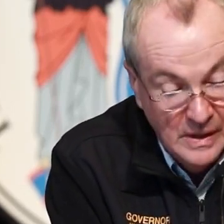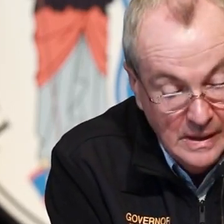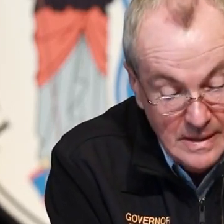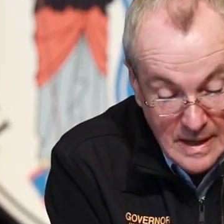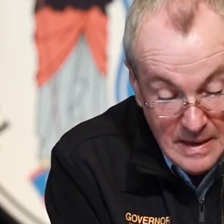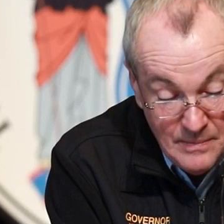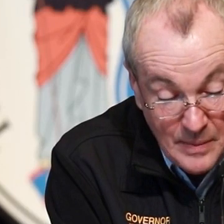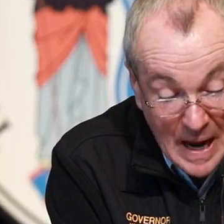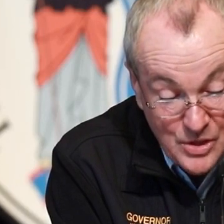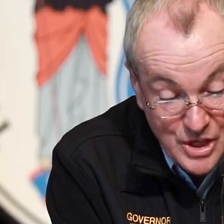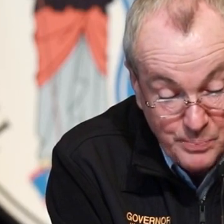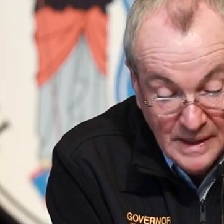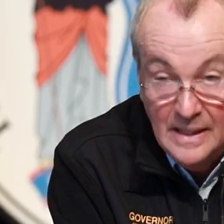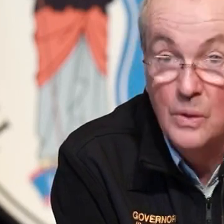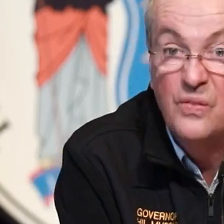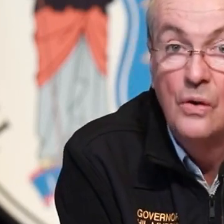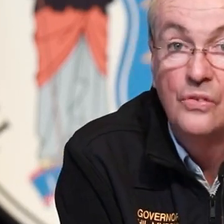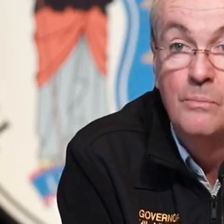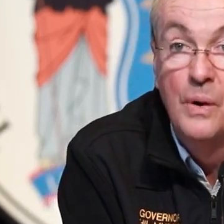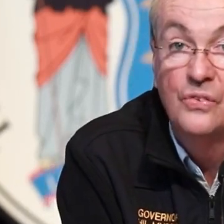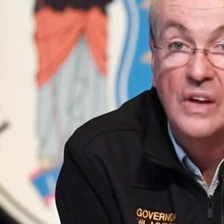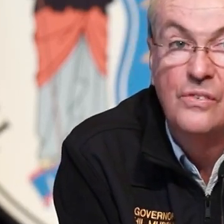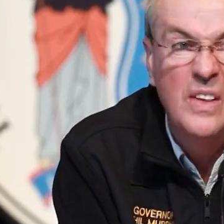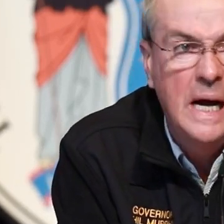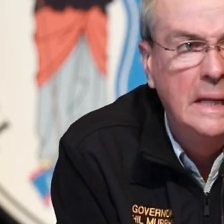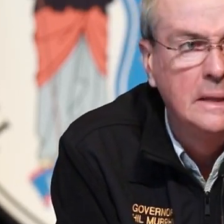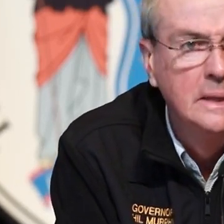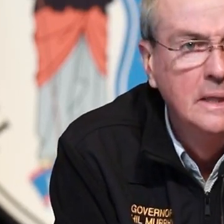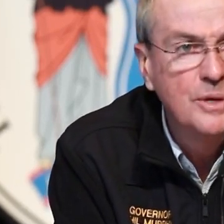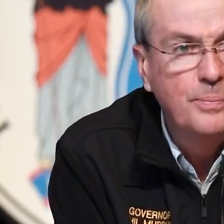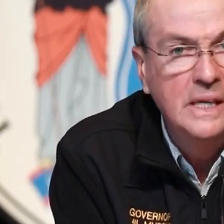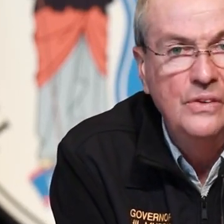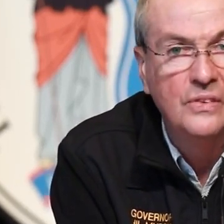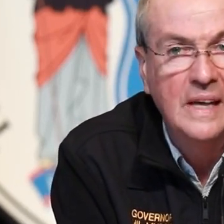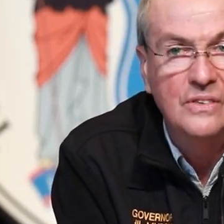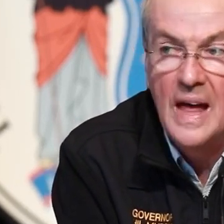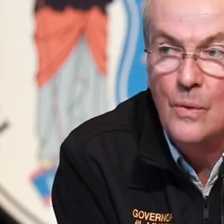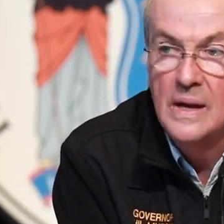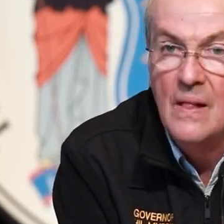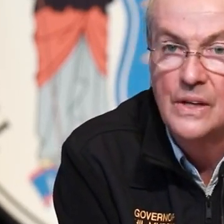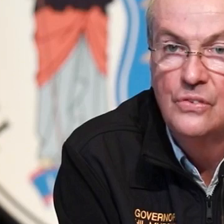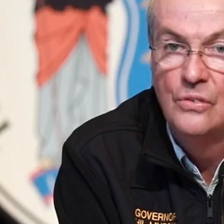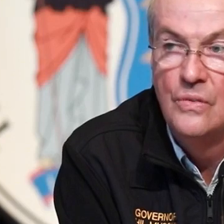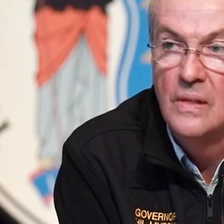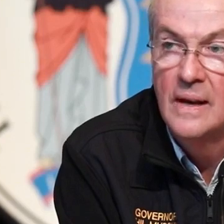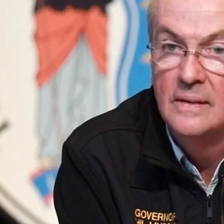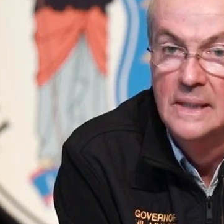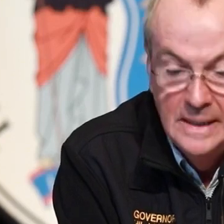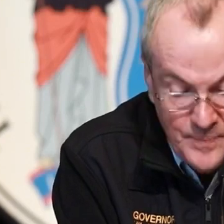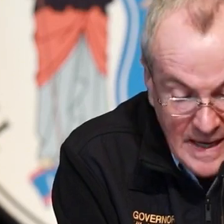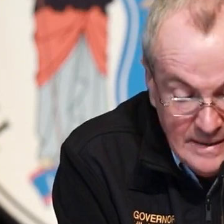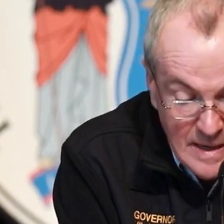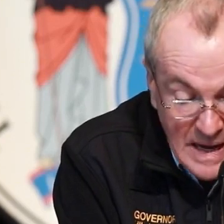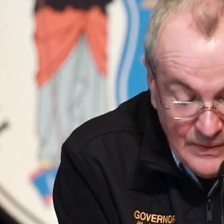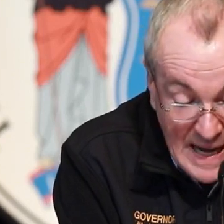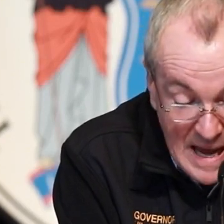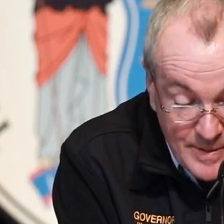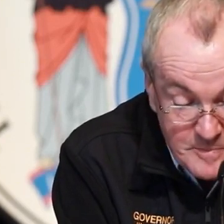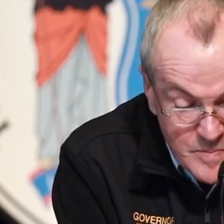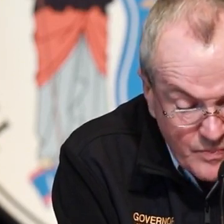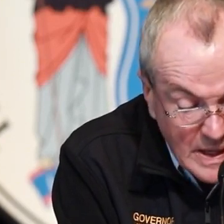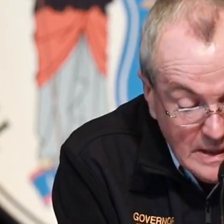case. And I would just plead with folks on both sides of the aisle to please get to that reality sooner than later and make